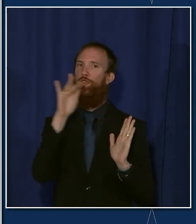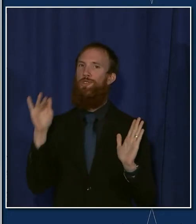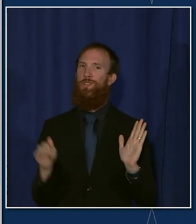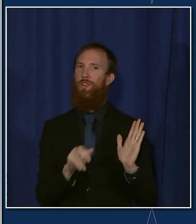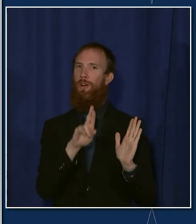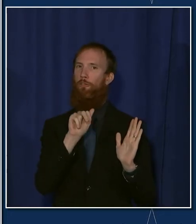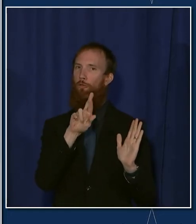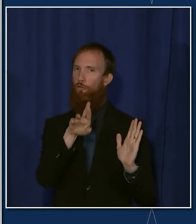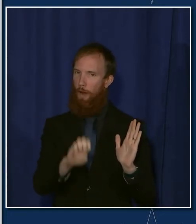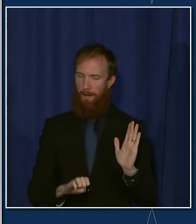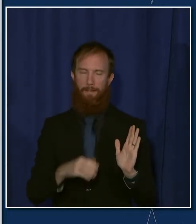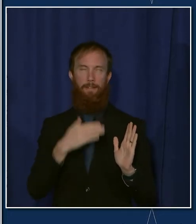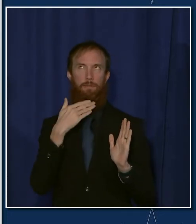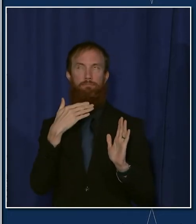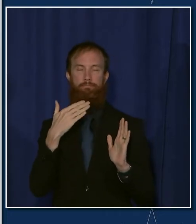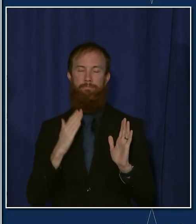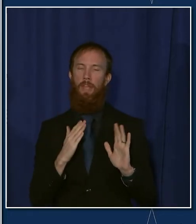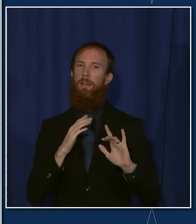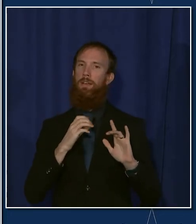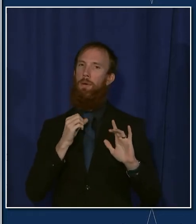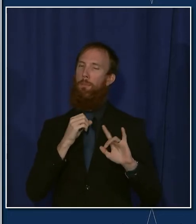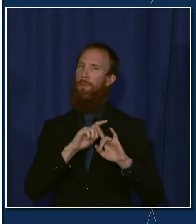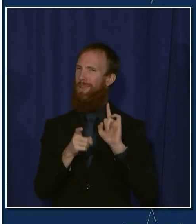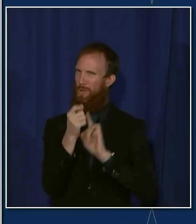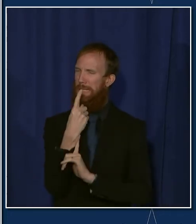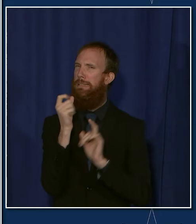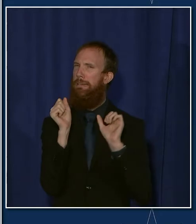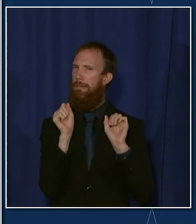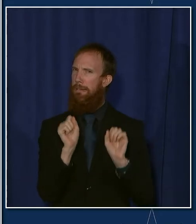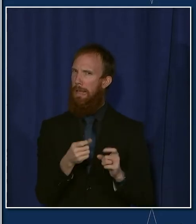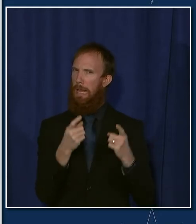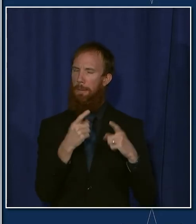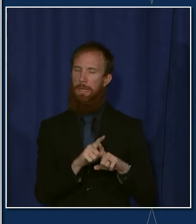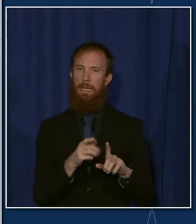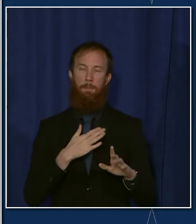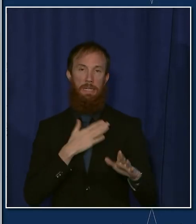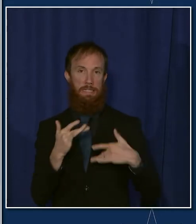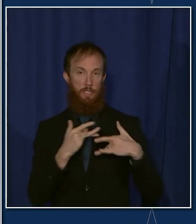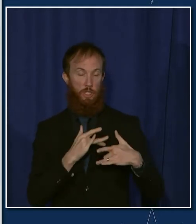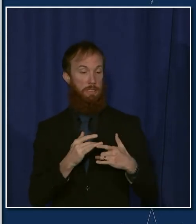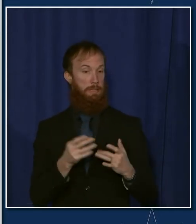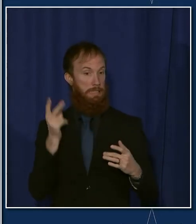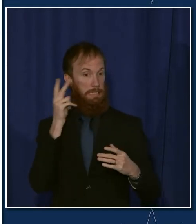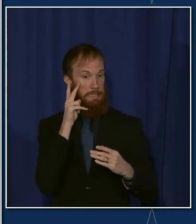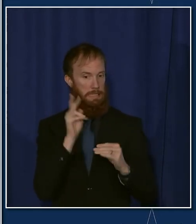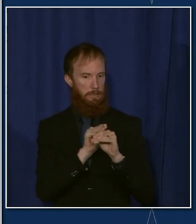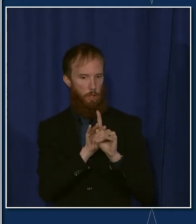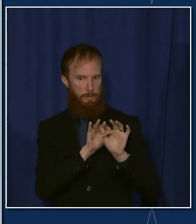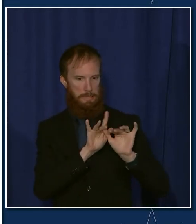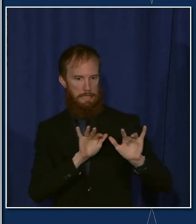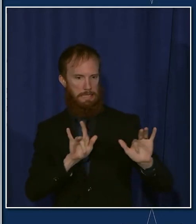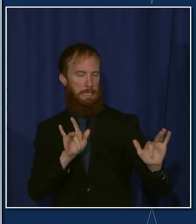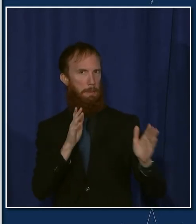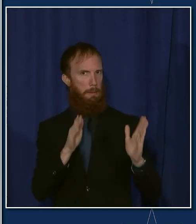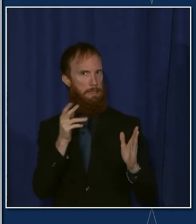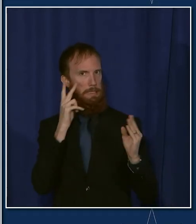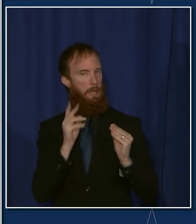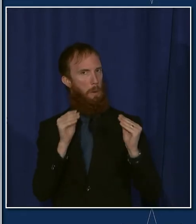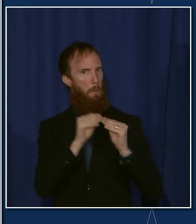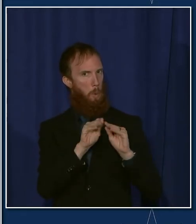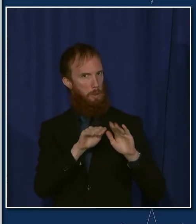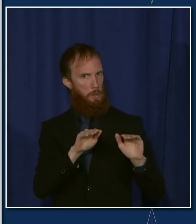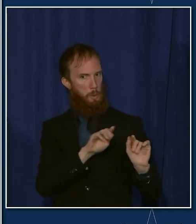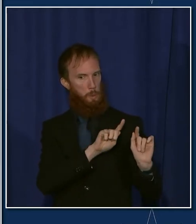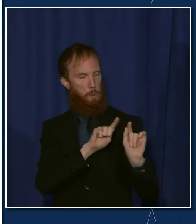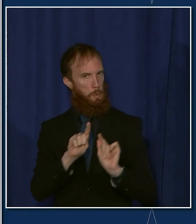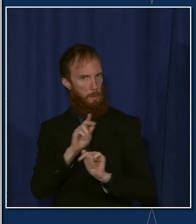children hospitalized, but it can happen. And my worry is that, of course, as cases go up, you have the potential to see some more hospitalizations. Okay,